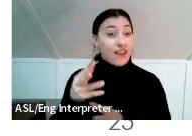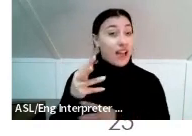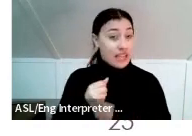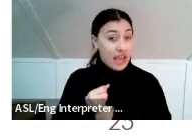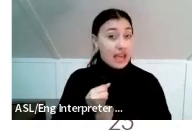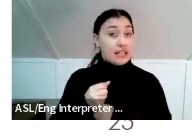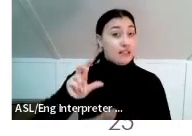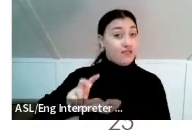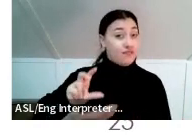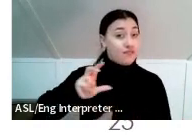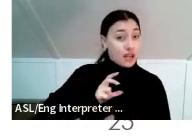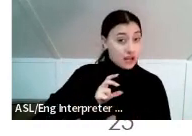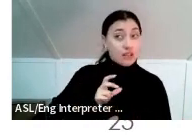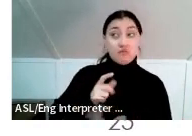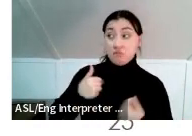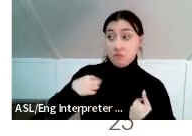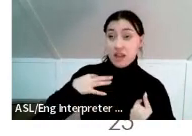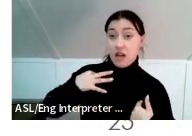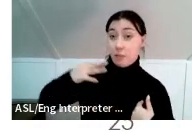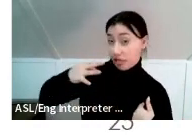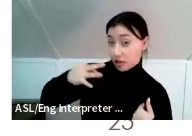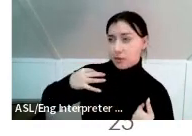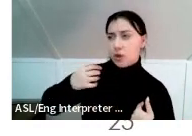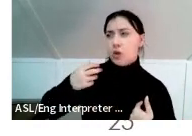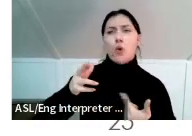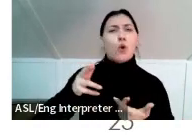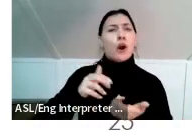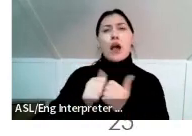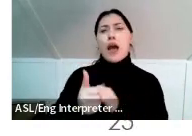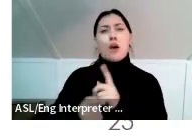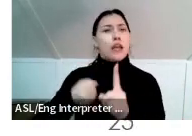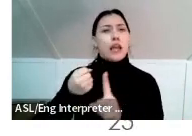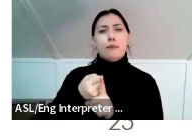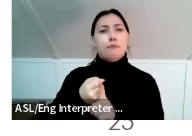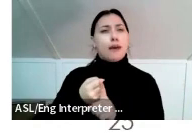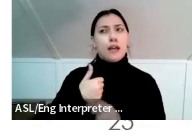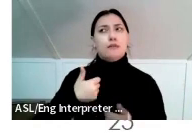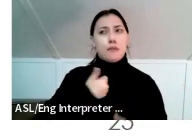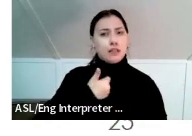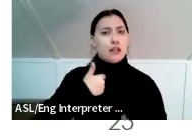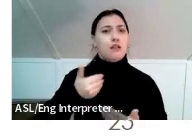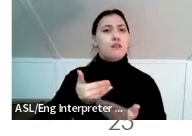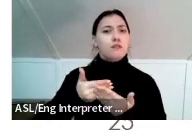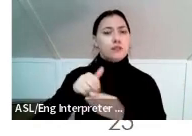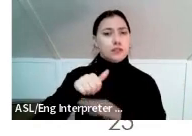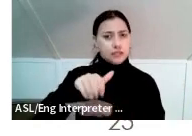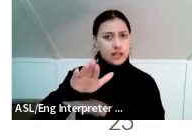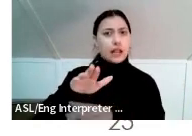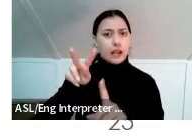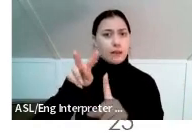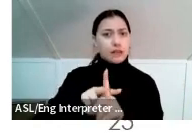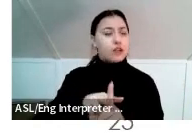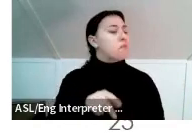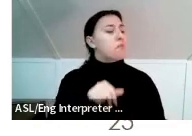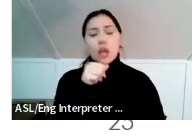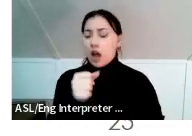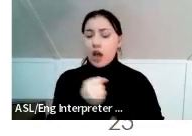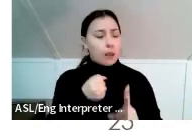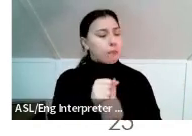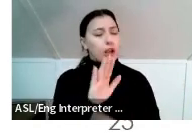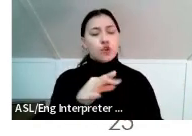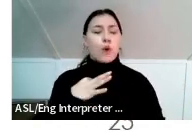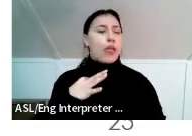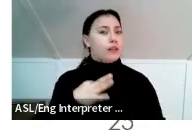having received direct grants from Mass Cultural affect your eligibility to apply for this program? No, it does not affect your eligibility at all.